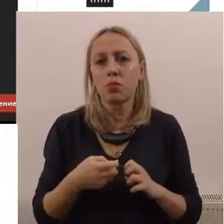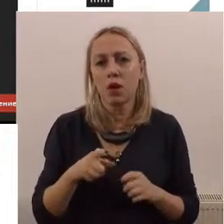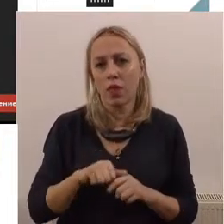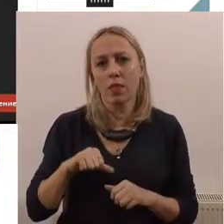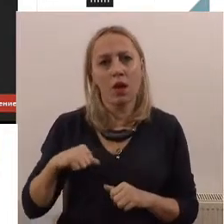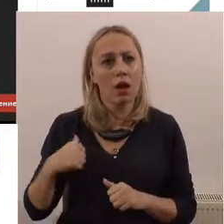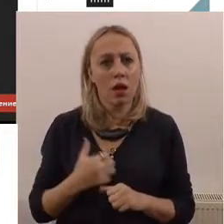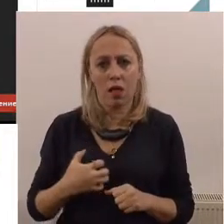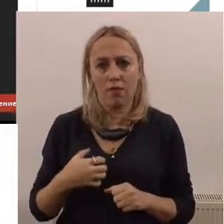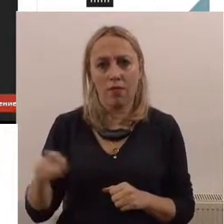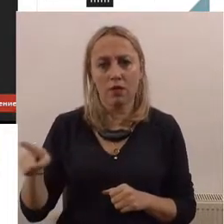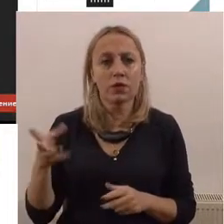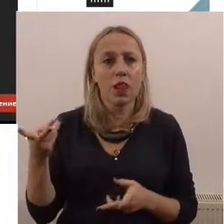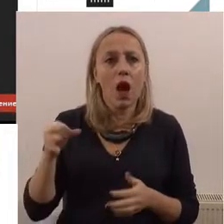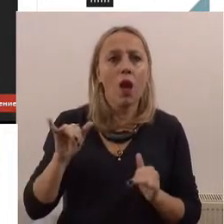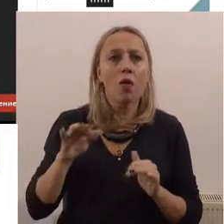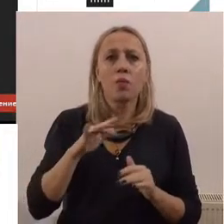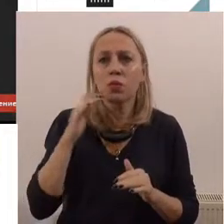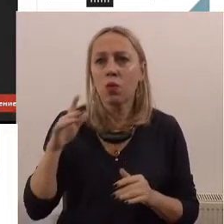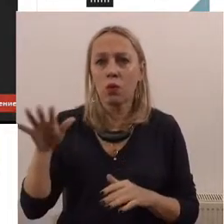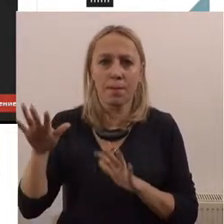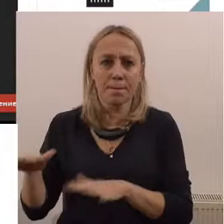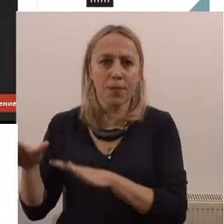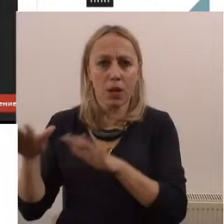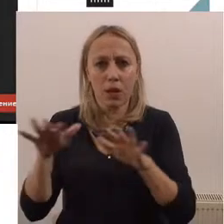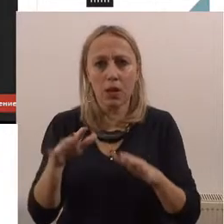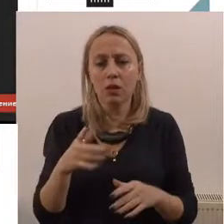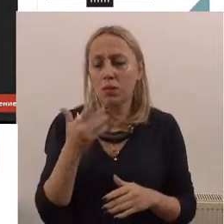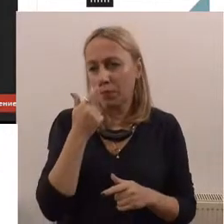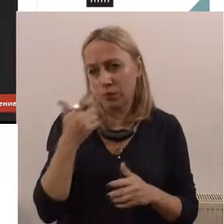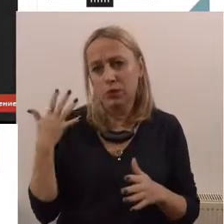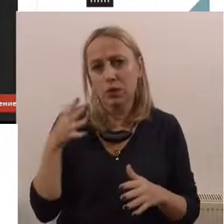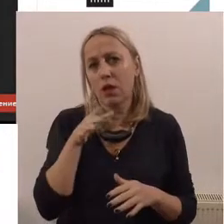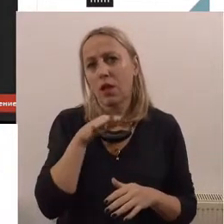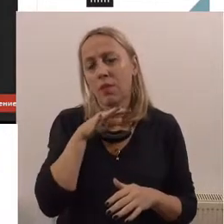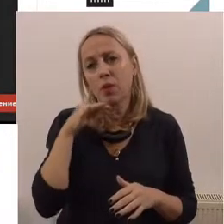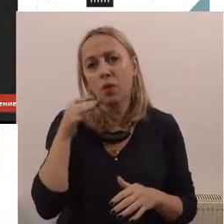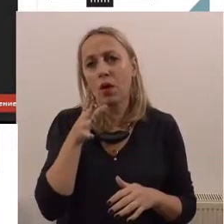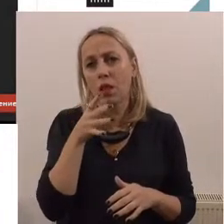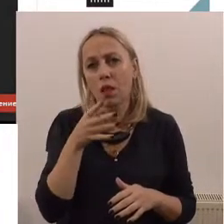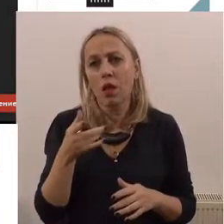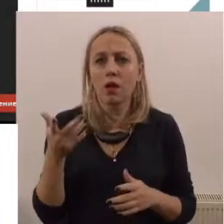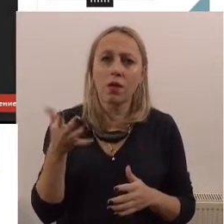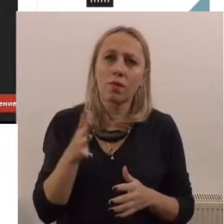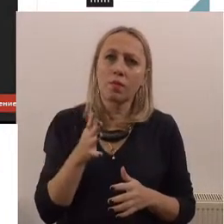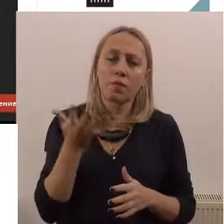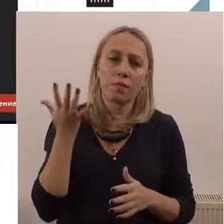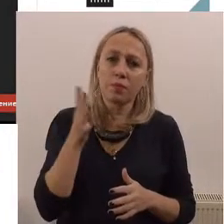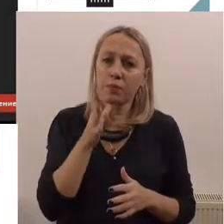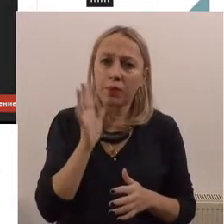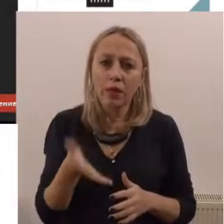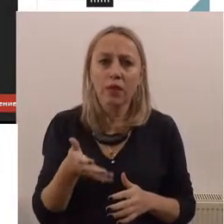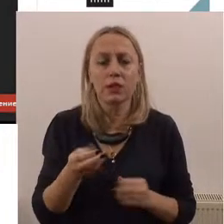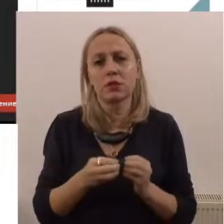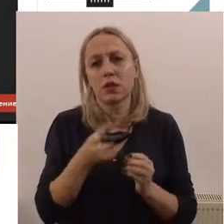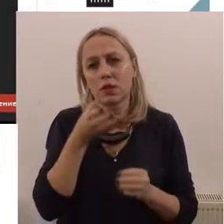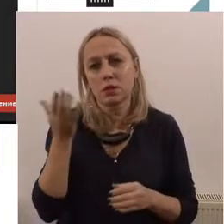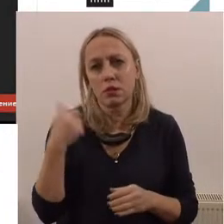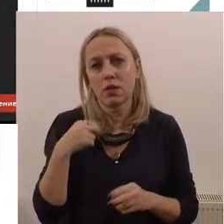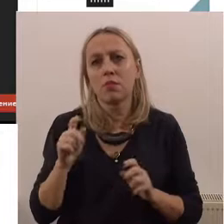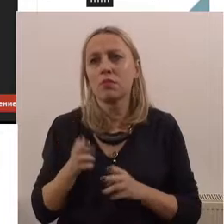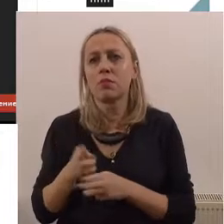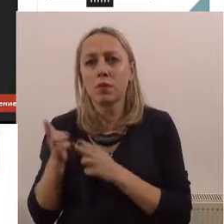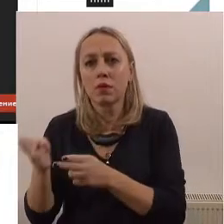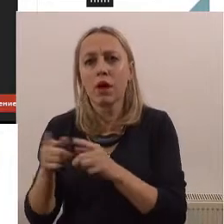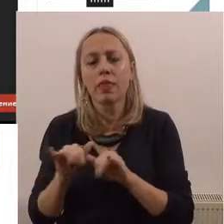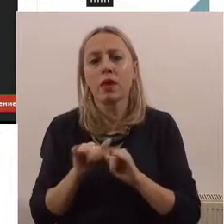institutional development of inclusivity, we considered this topic as the key one, because